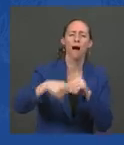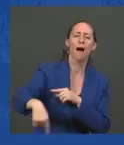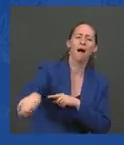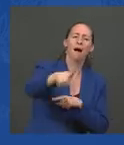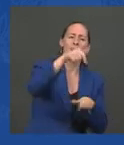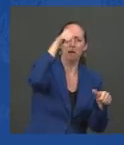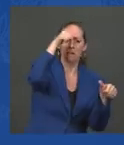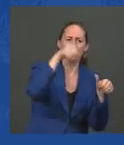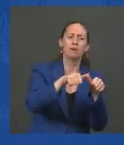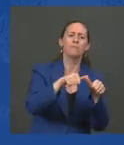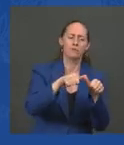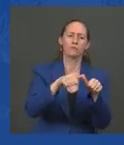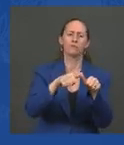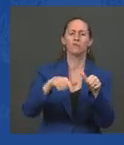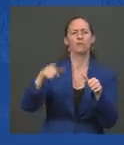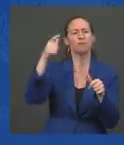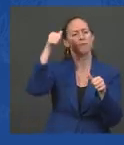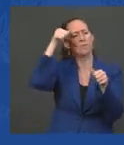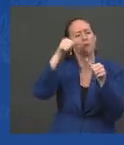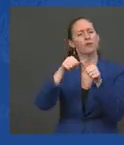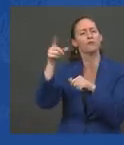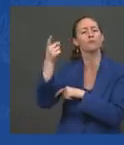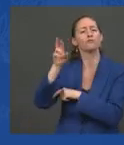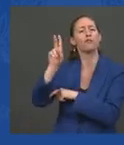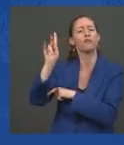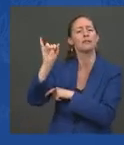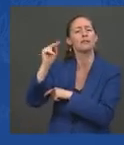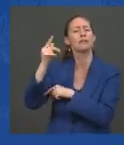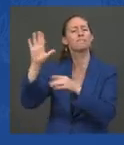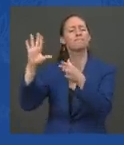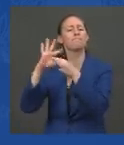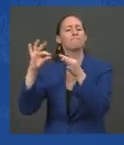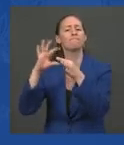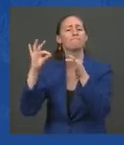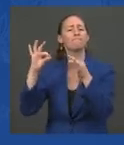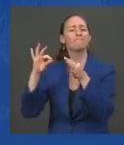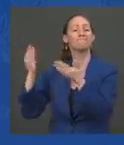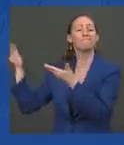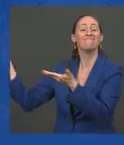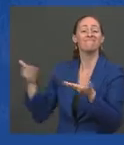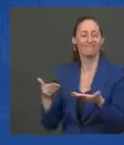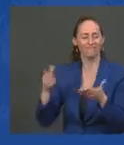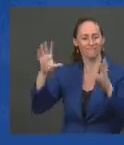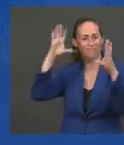King, our President of the United States, Joe Biden.